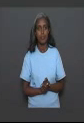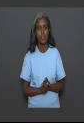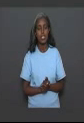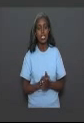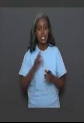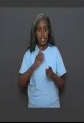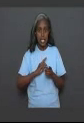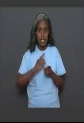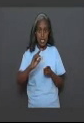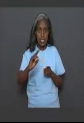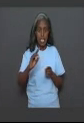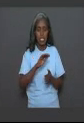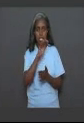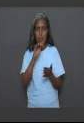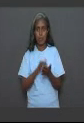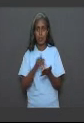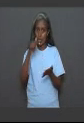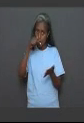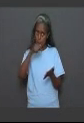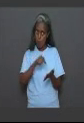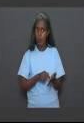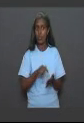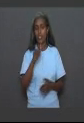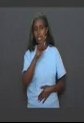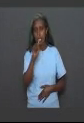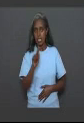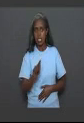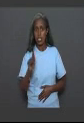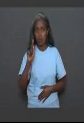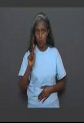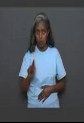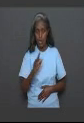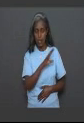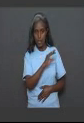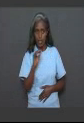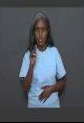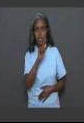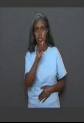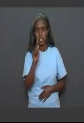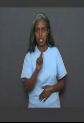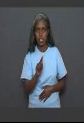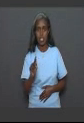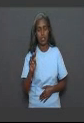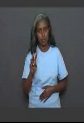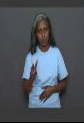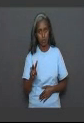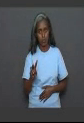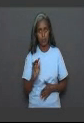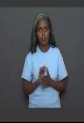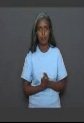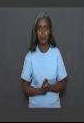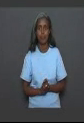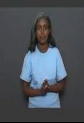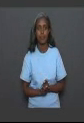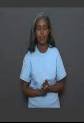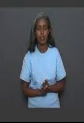It is the distance between points Z1 and Z2.